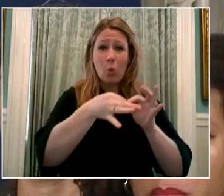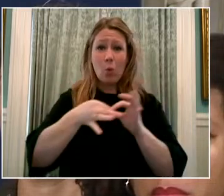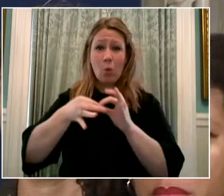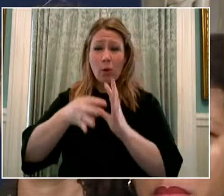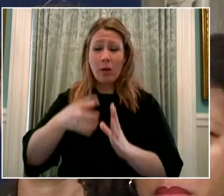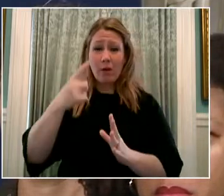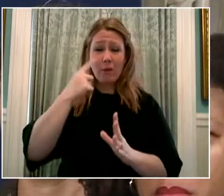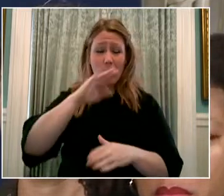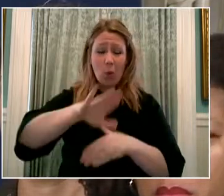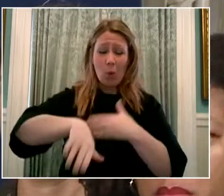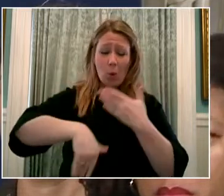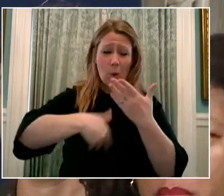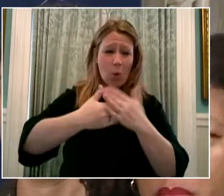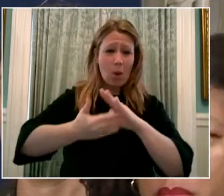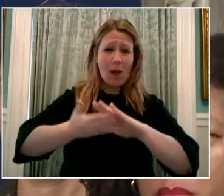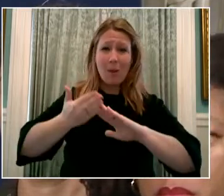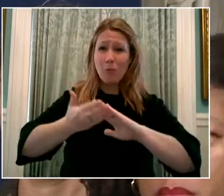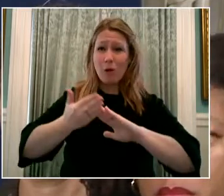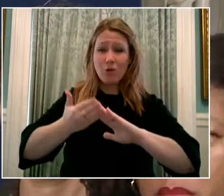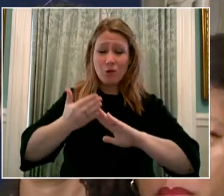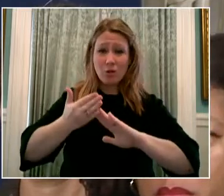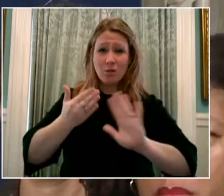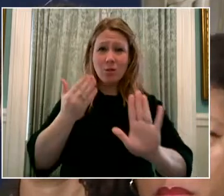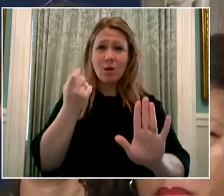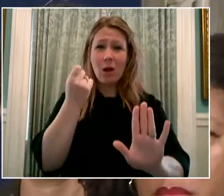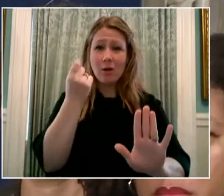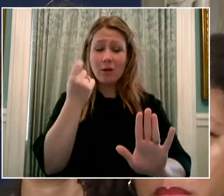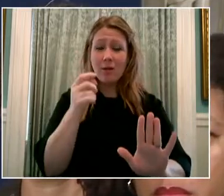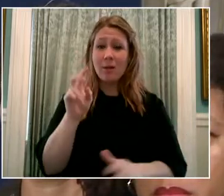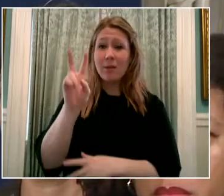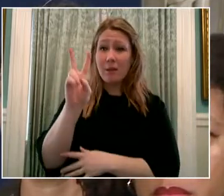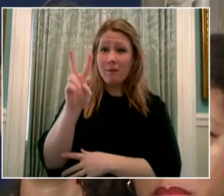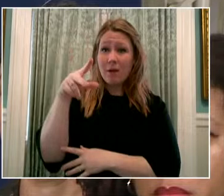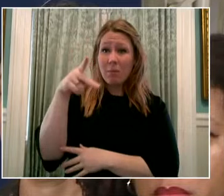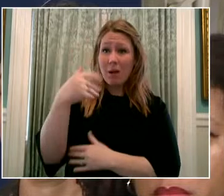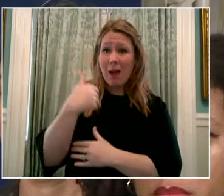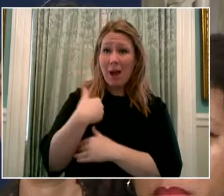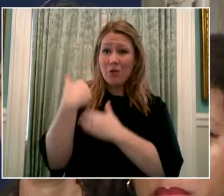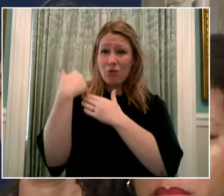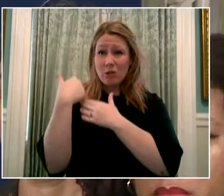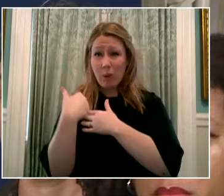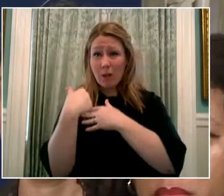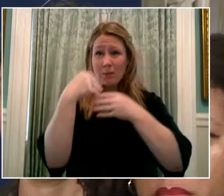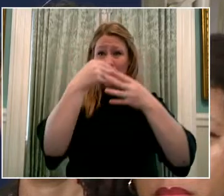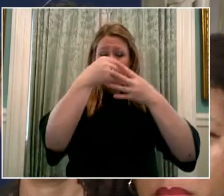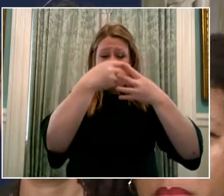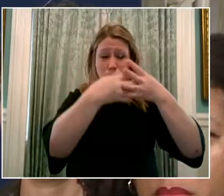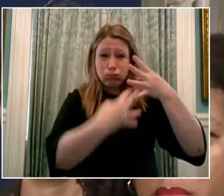operation with all that the vice president is doing, I don't think that should be the case. She should oversee